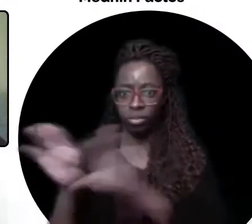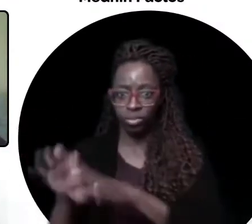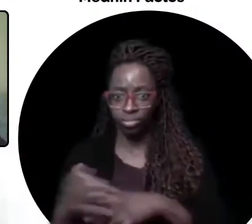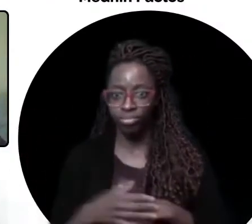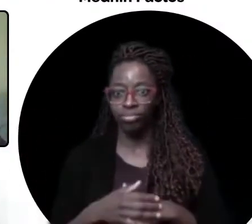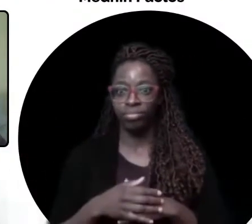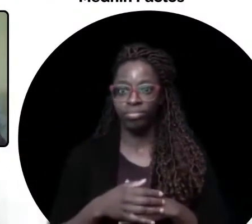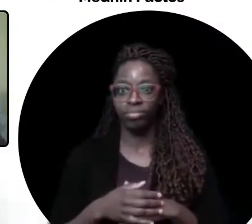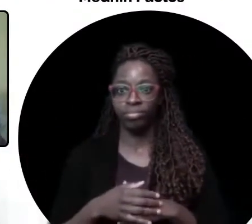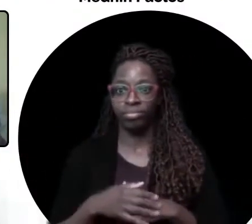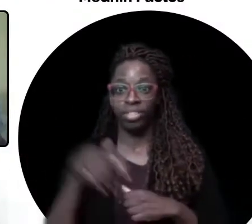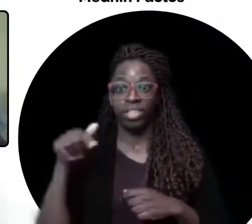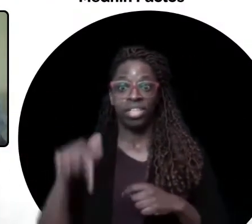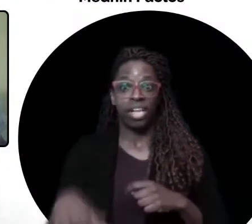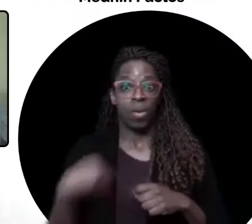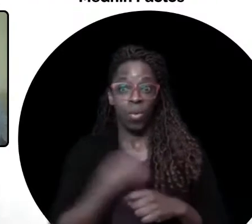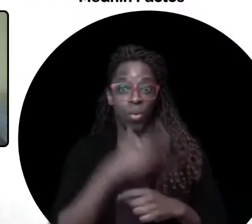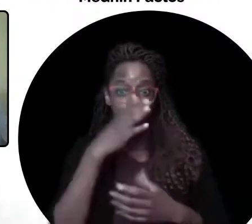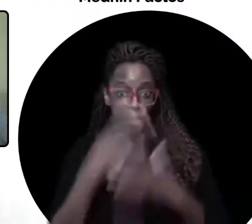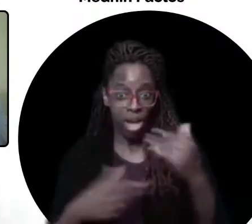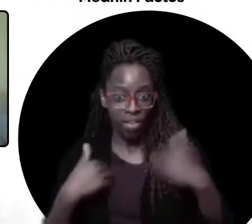most beautiful way,